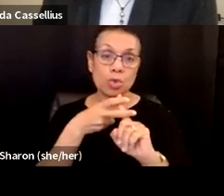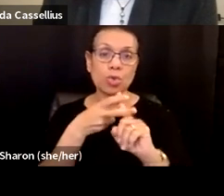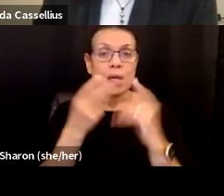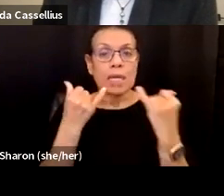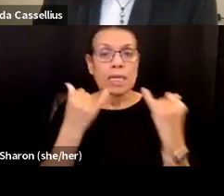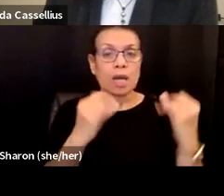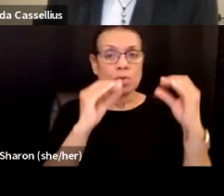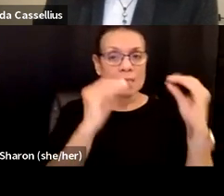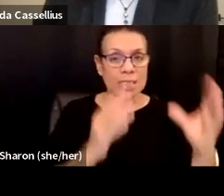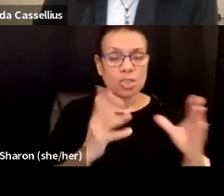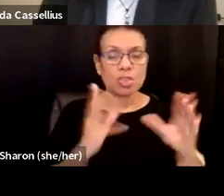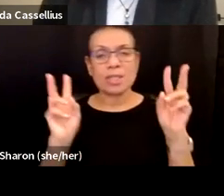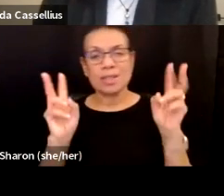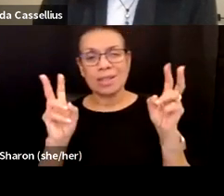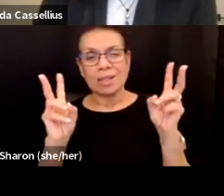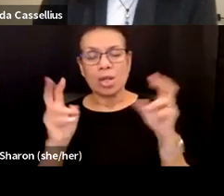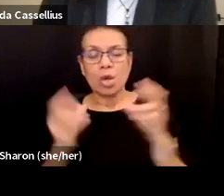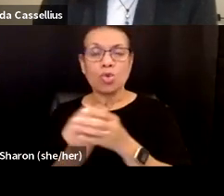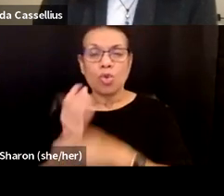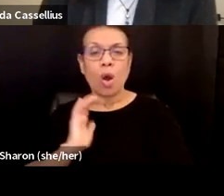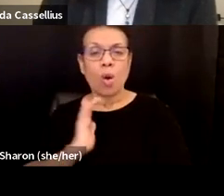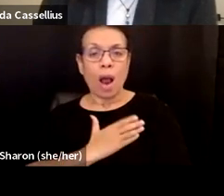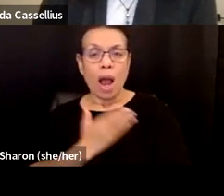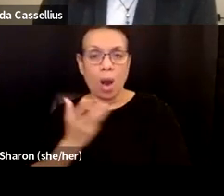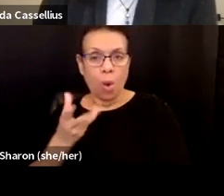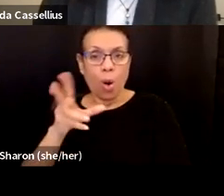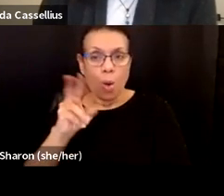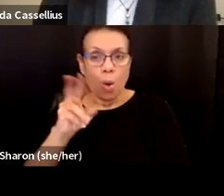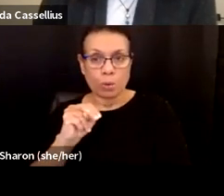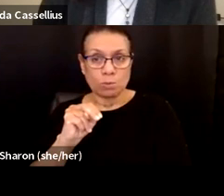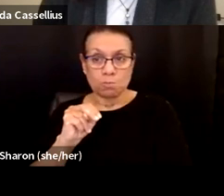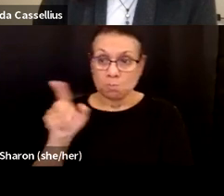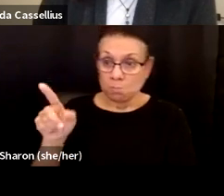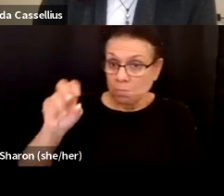teachers and grow your own i don't know if saren wants to add to that